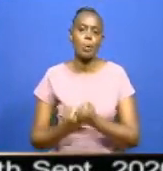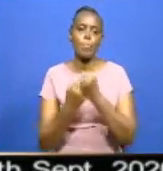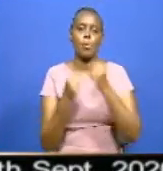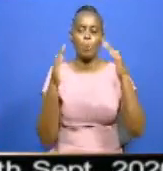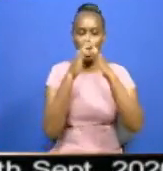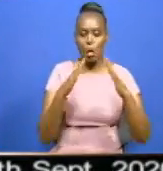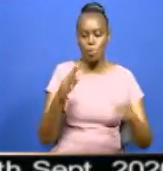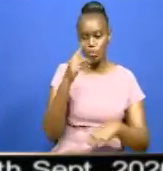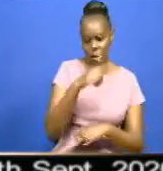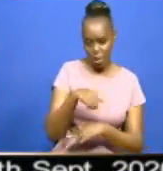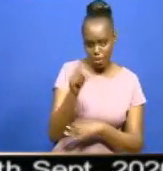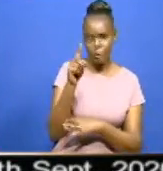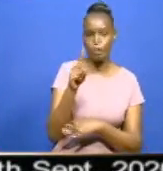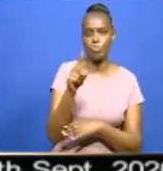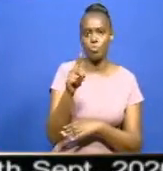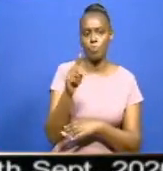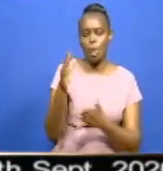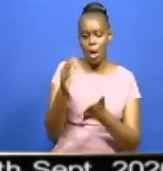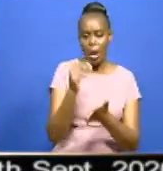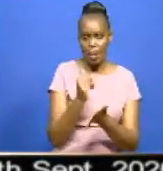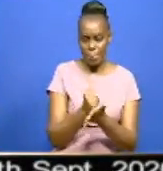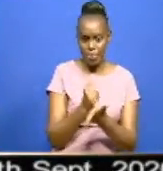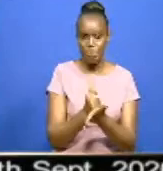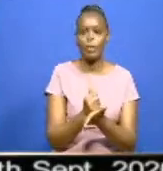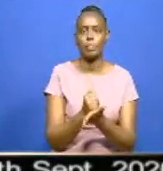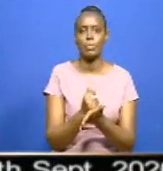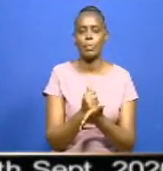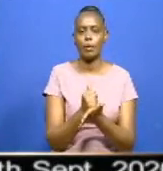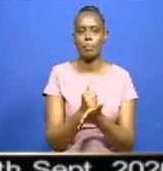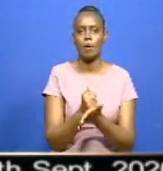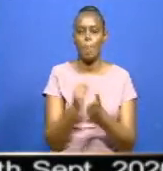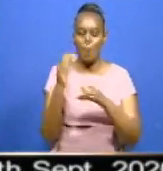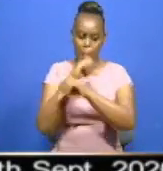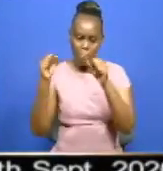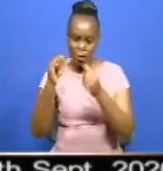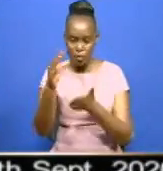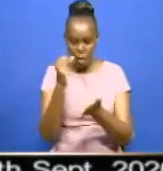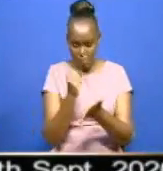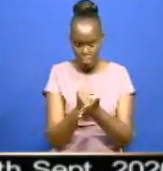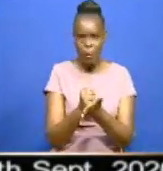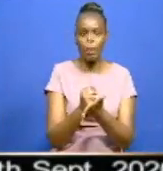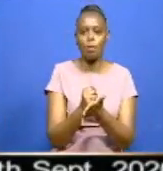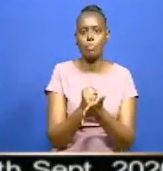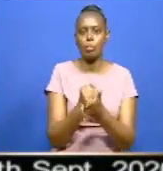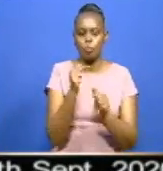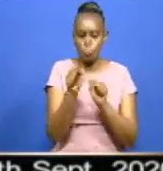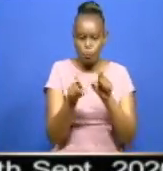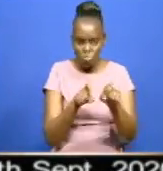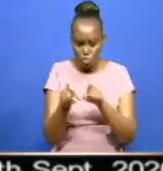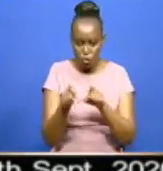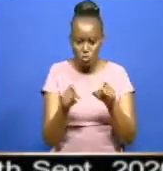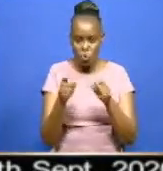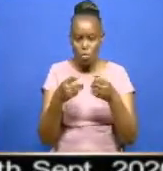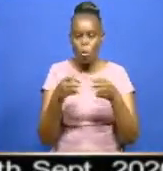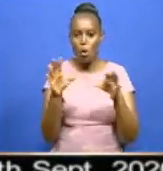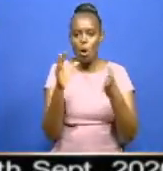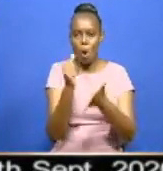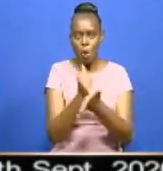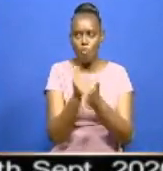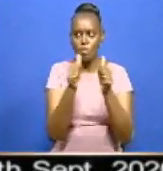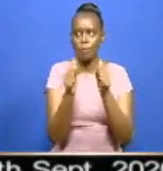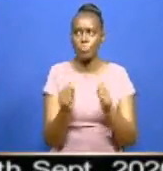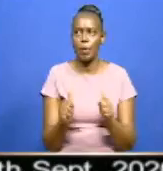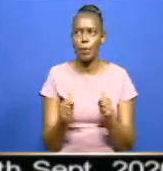House approves this appointment so that the president can appoint her to run this office substantively.